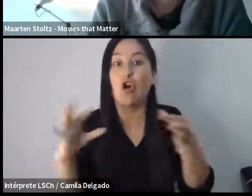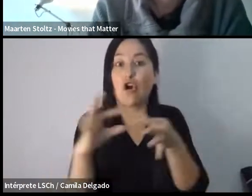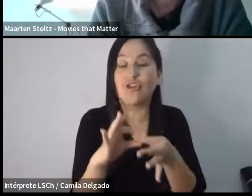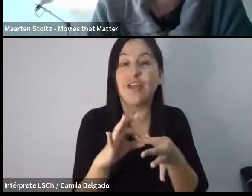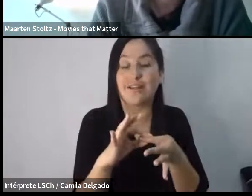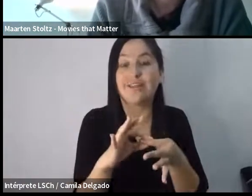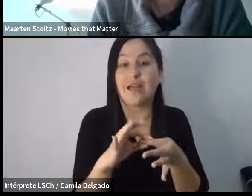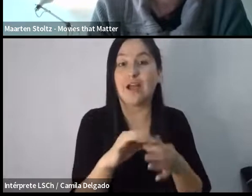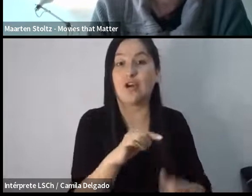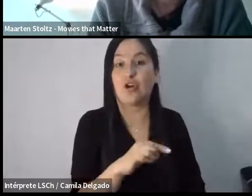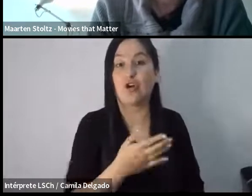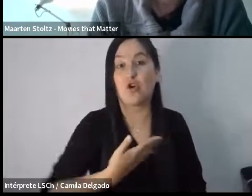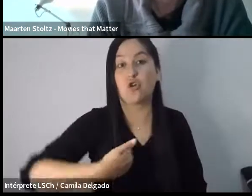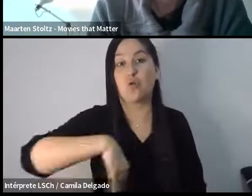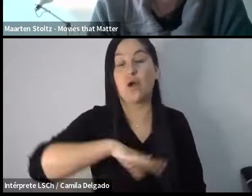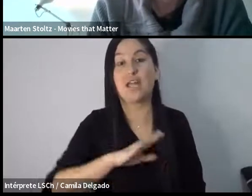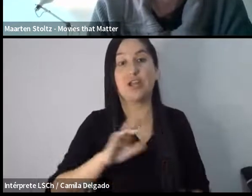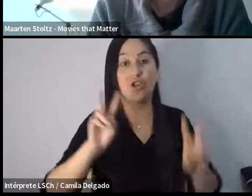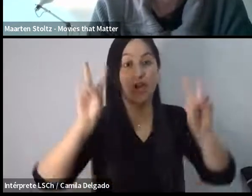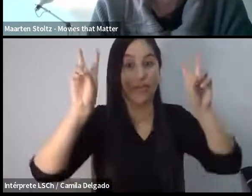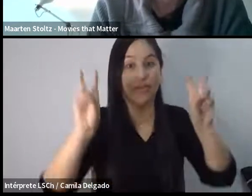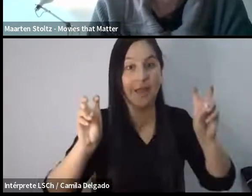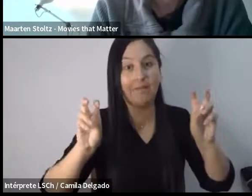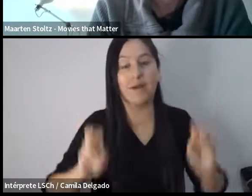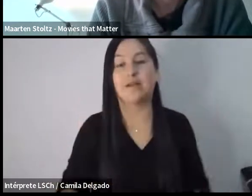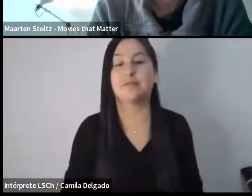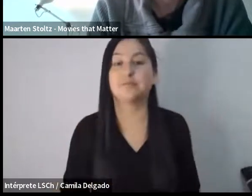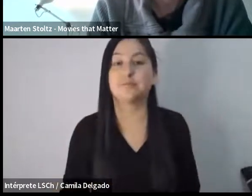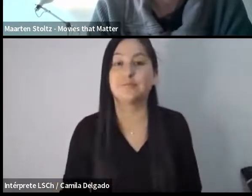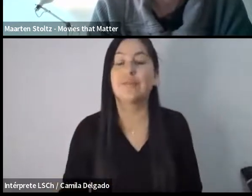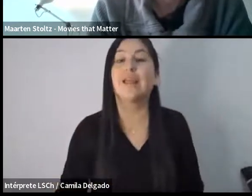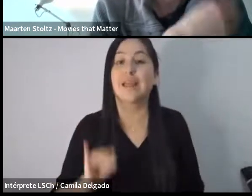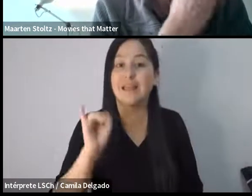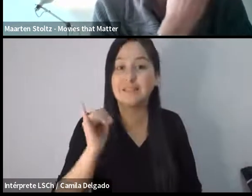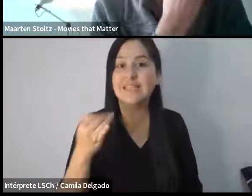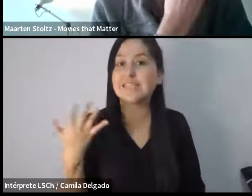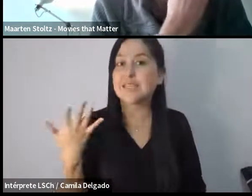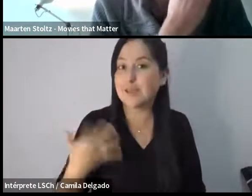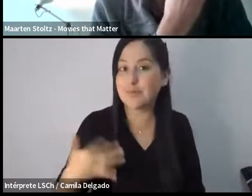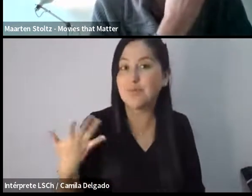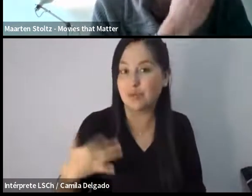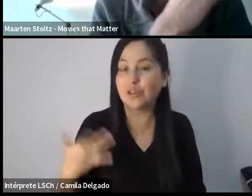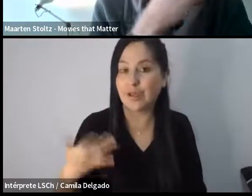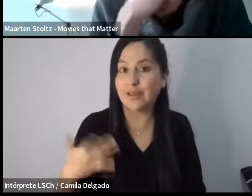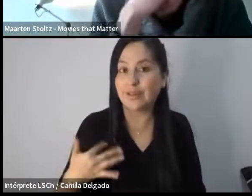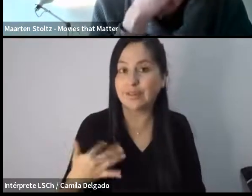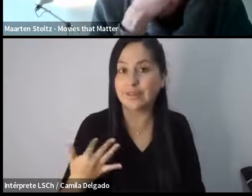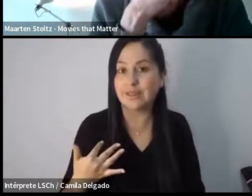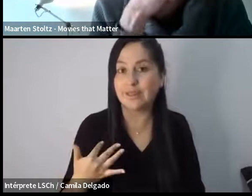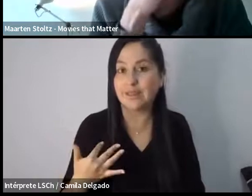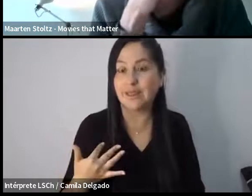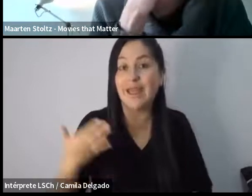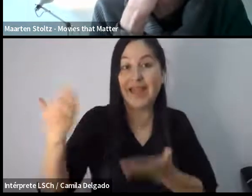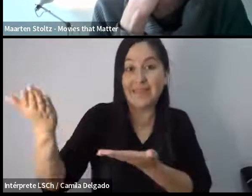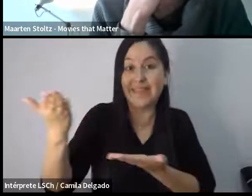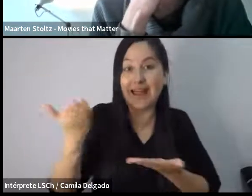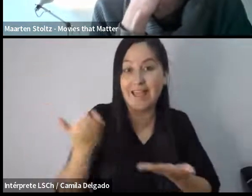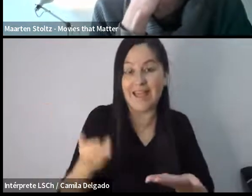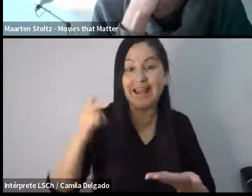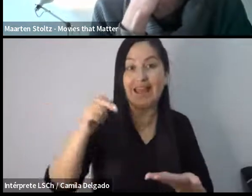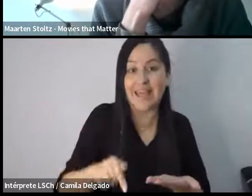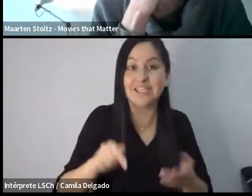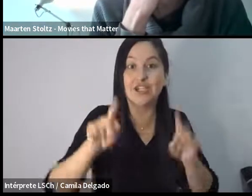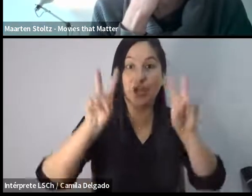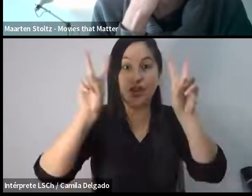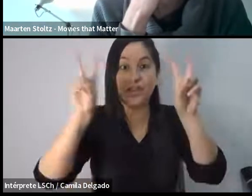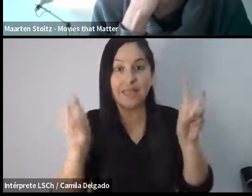that it's important to bring these topics to the school children, because somehow